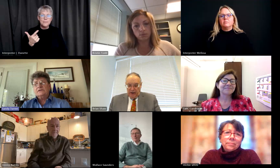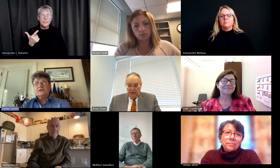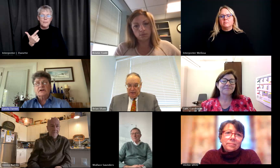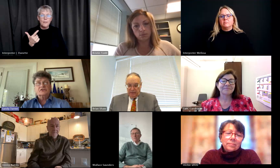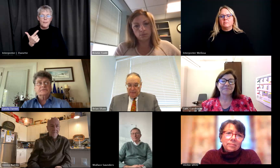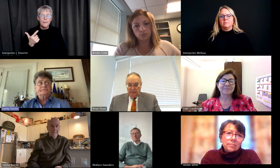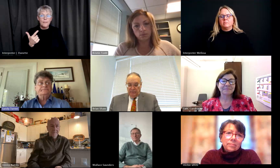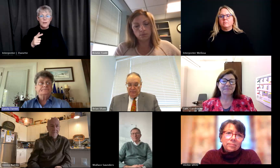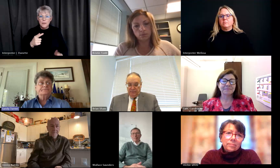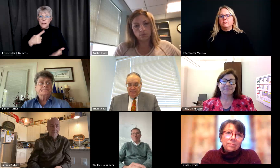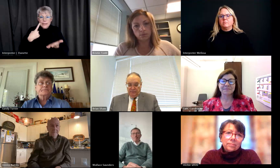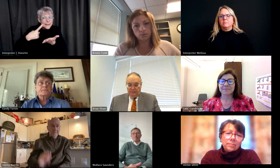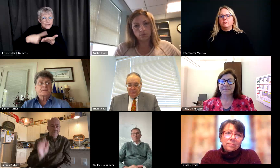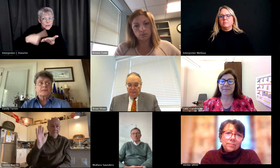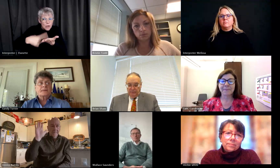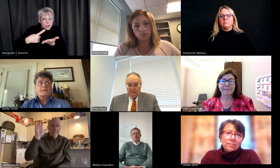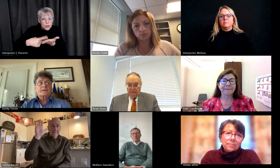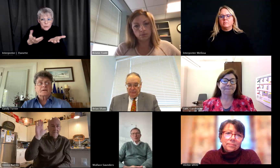any discussion?